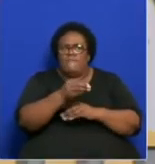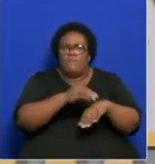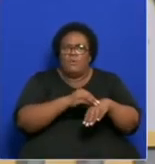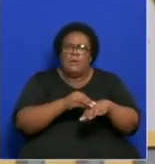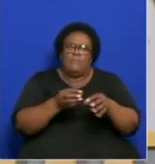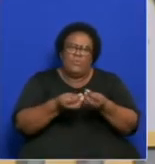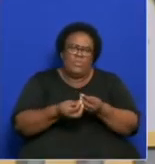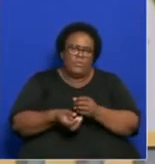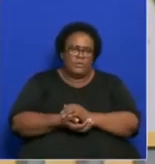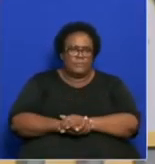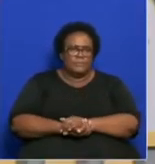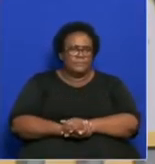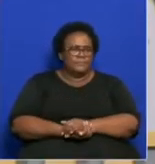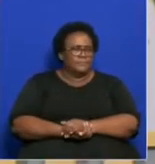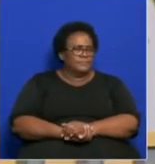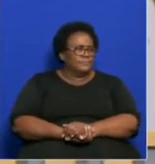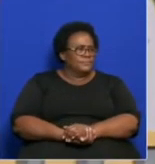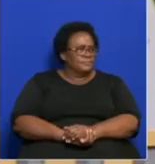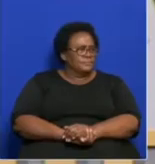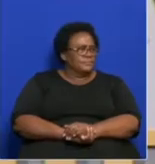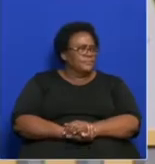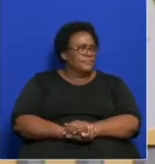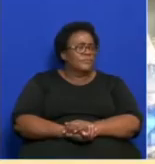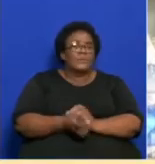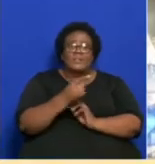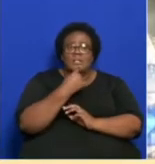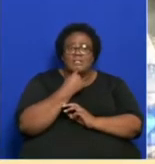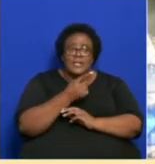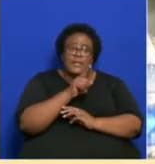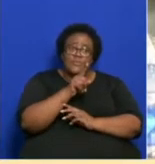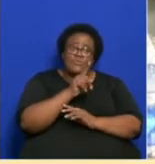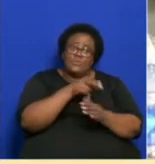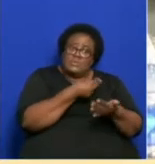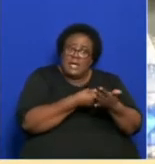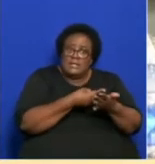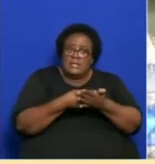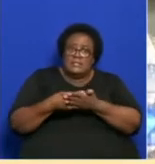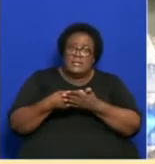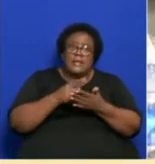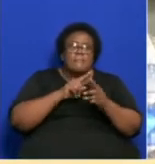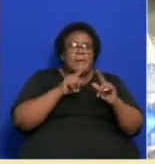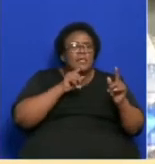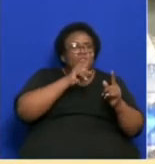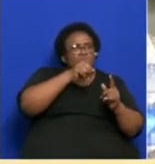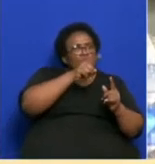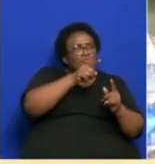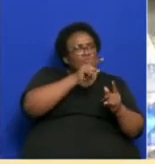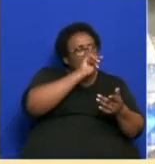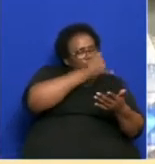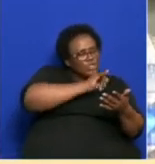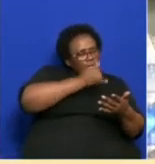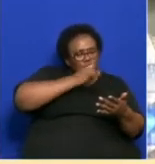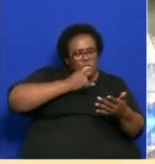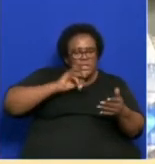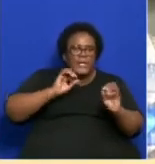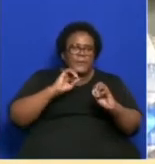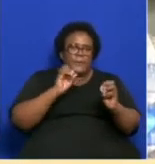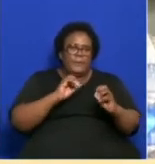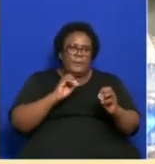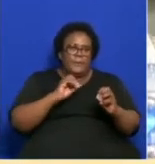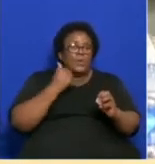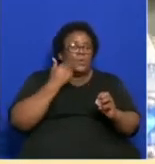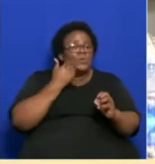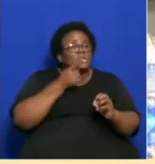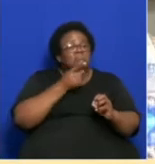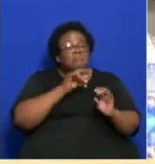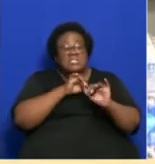Are you saying you just signed without verifying whether these services were properly procured